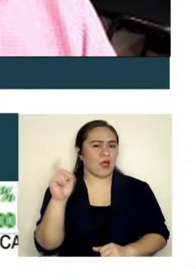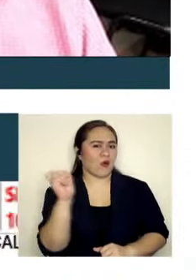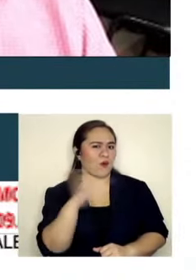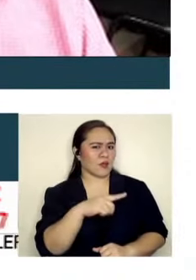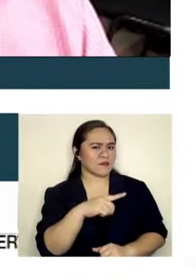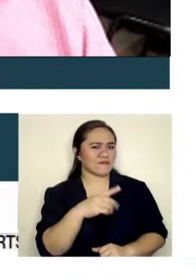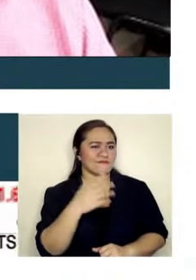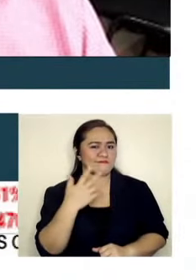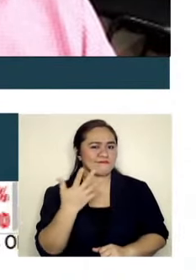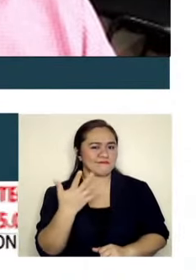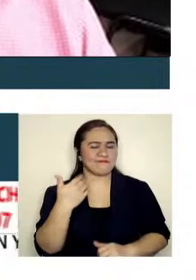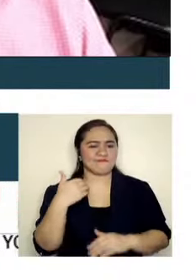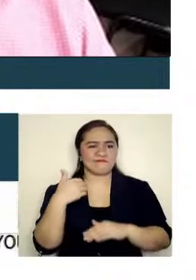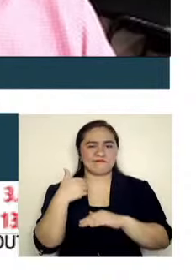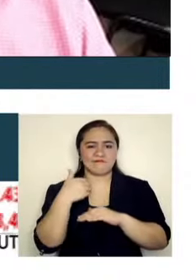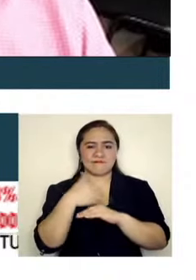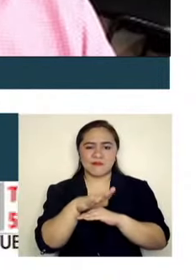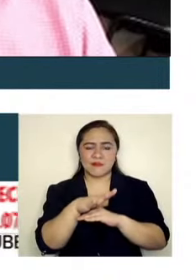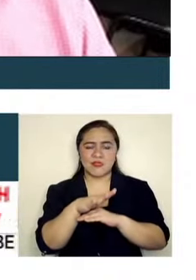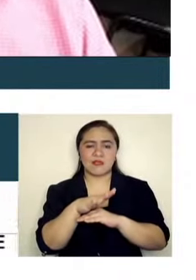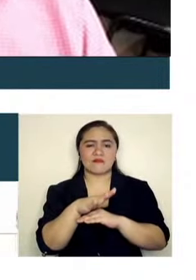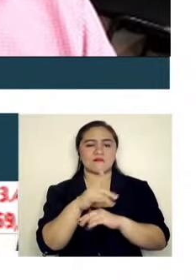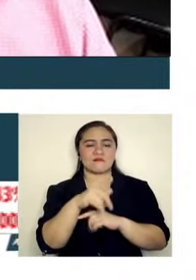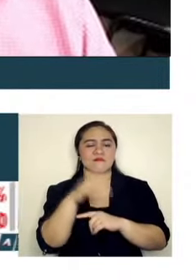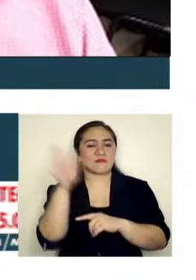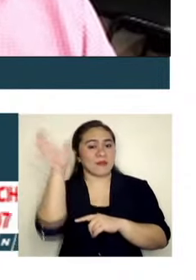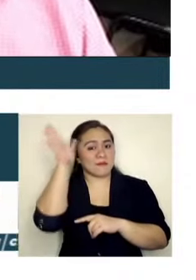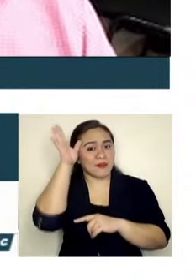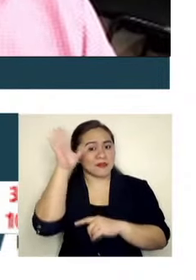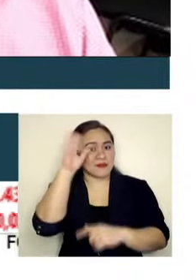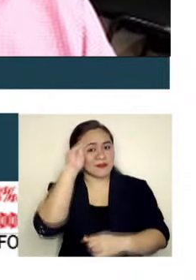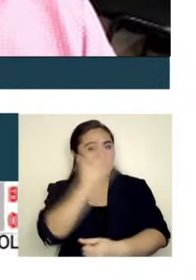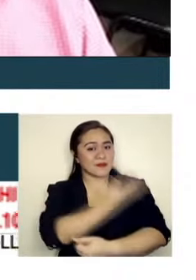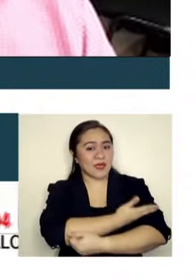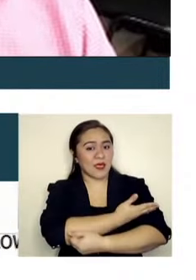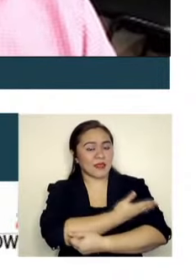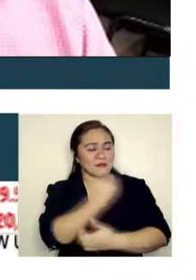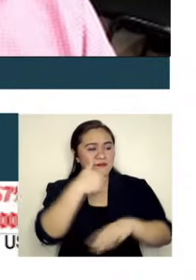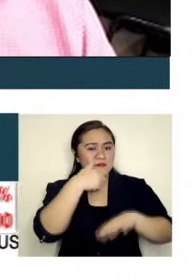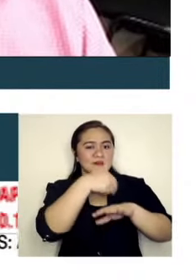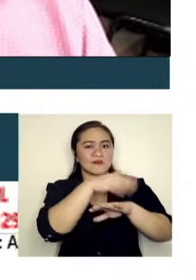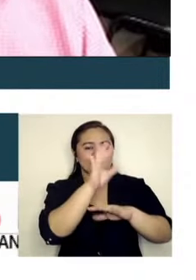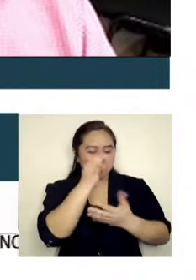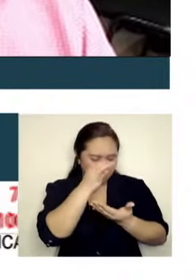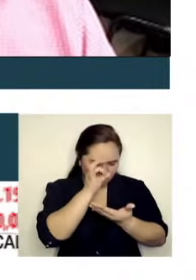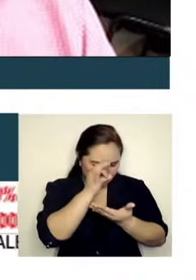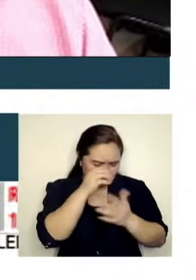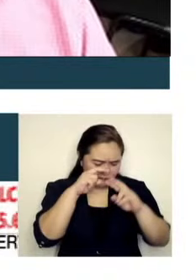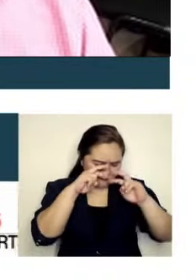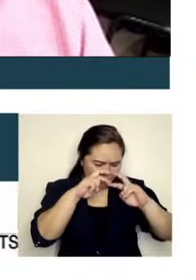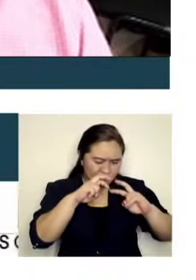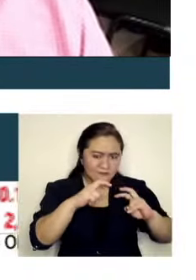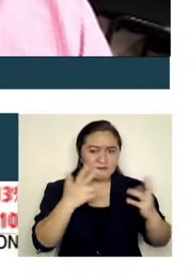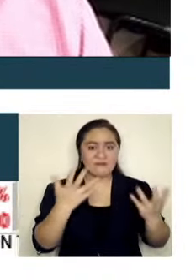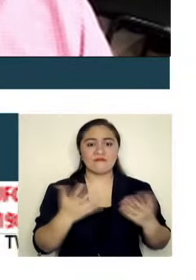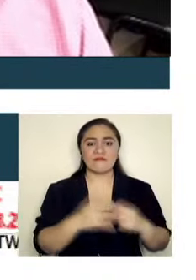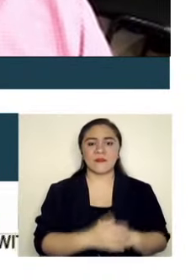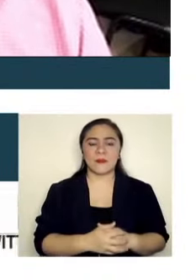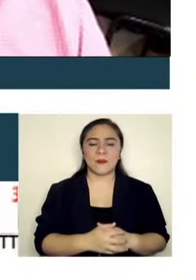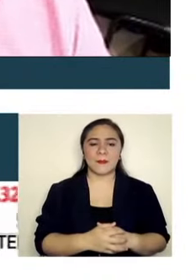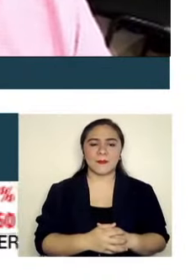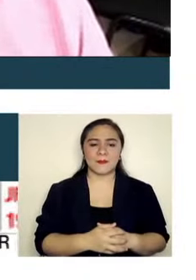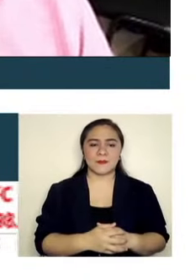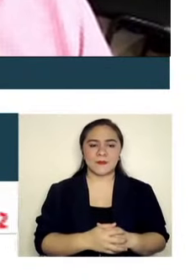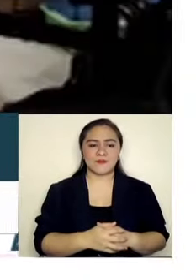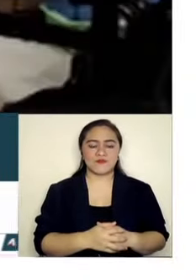the samples from the father and son for genome sequencing, and what prompted you to do so? Okay,